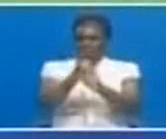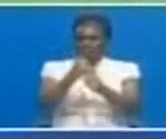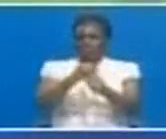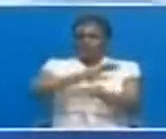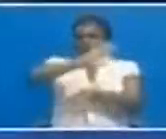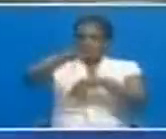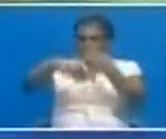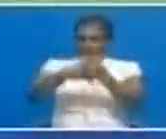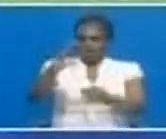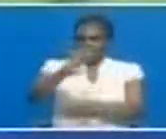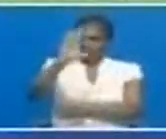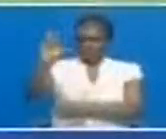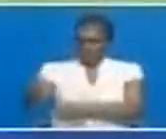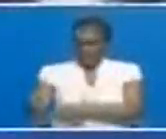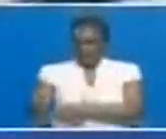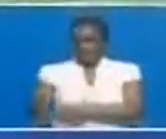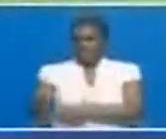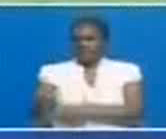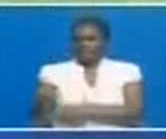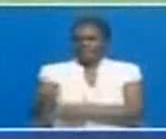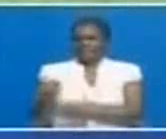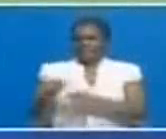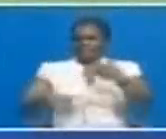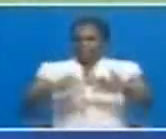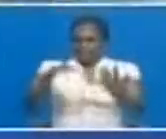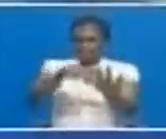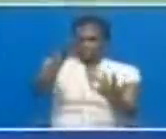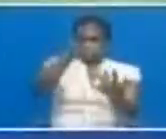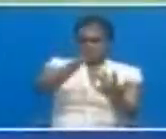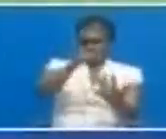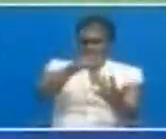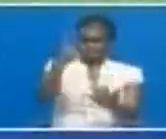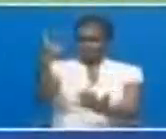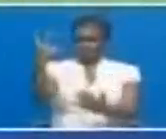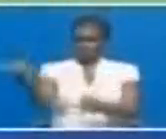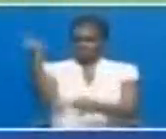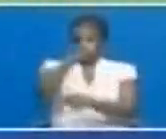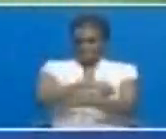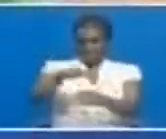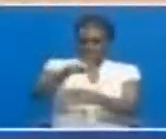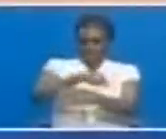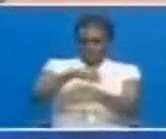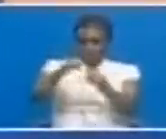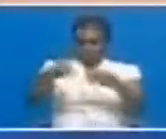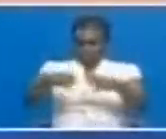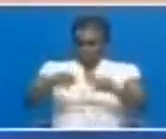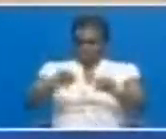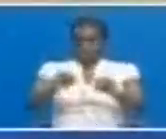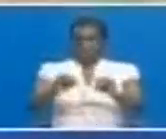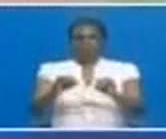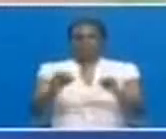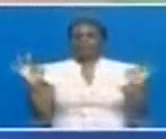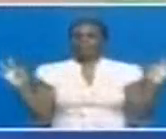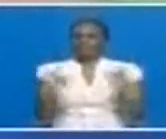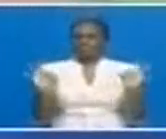African Games in Congo Brazzaville early September. The two teams were selected at the end of a 2-day national trials that did not record many surprises.